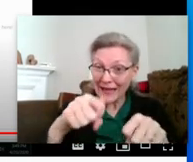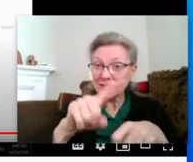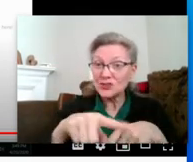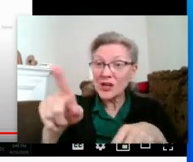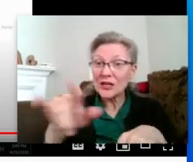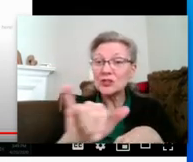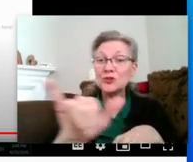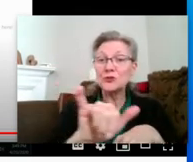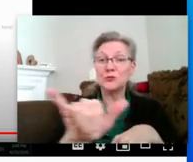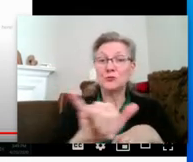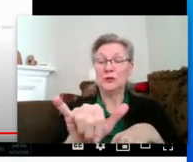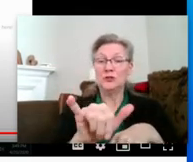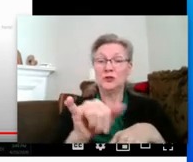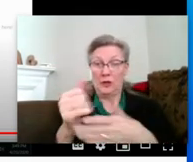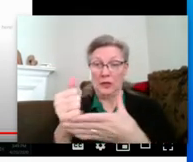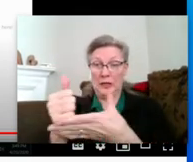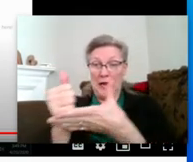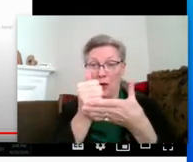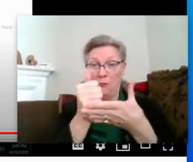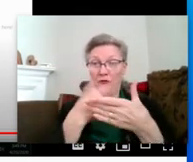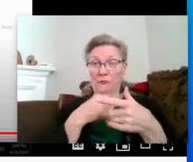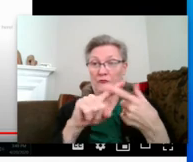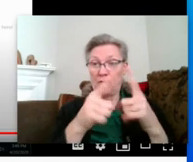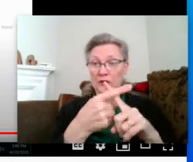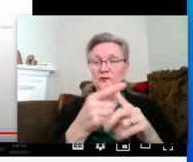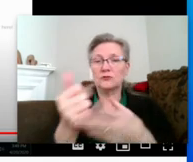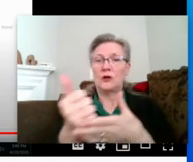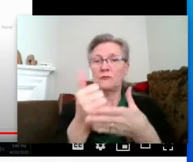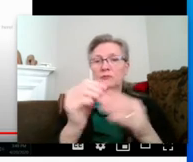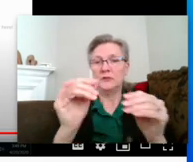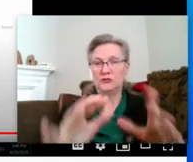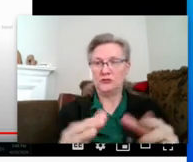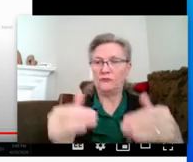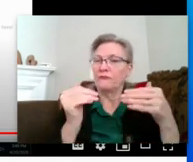help by this number will change up here in the corner.